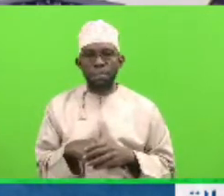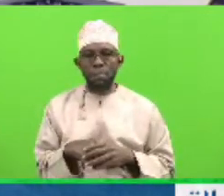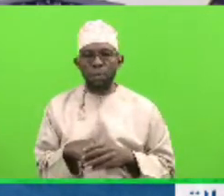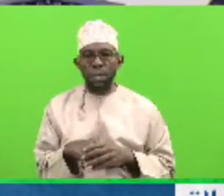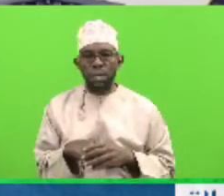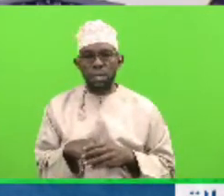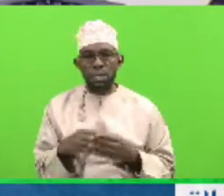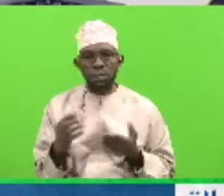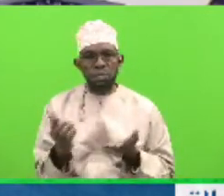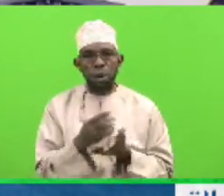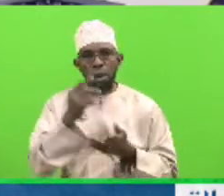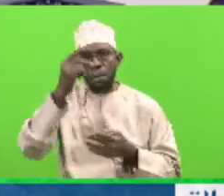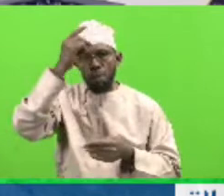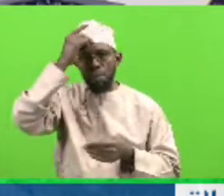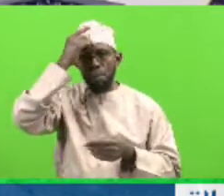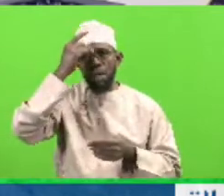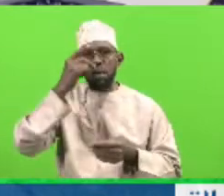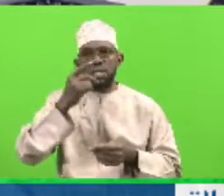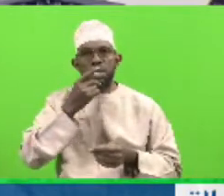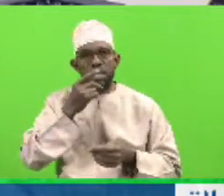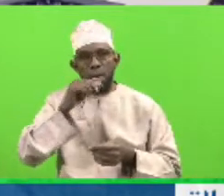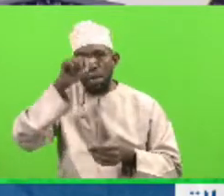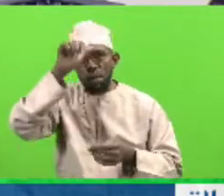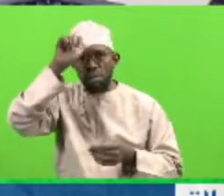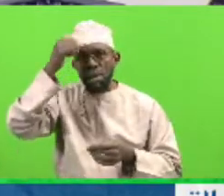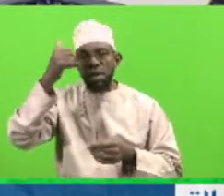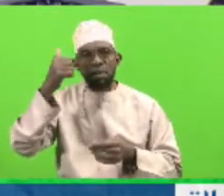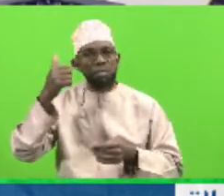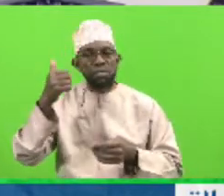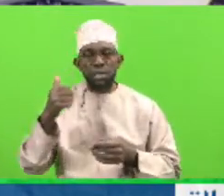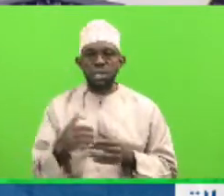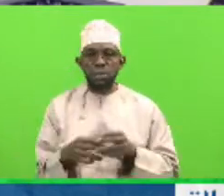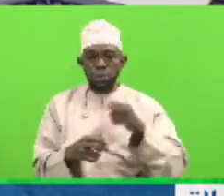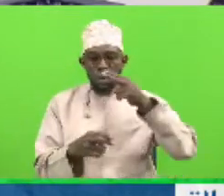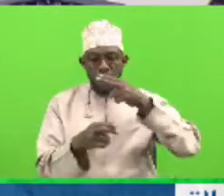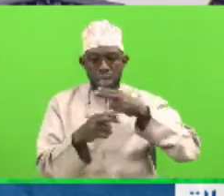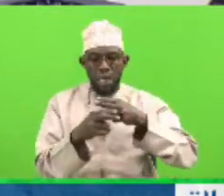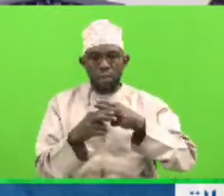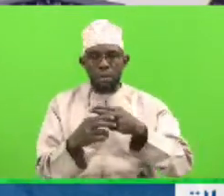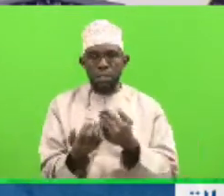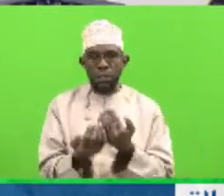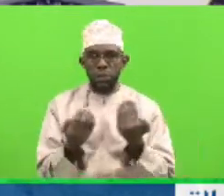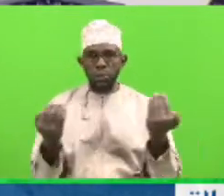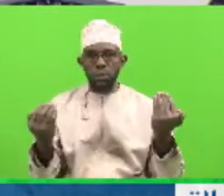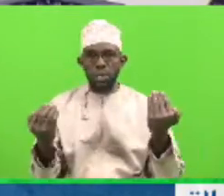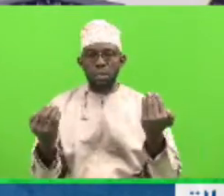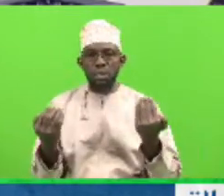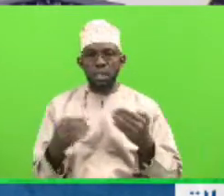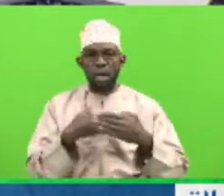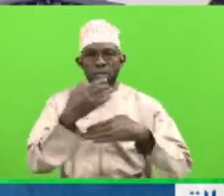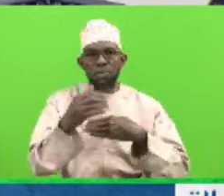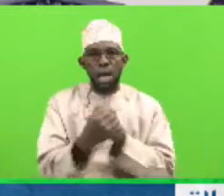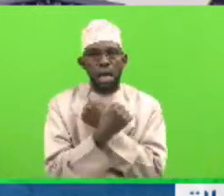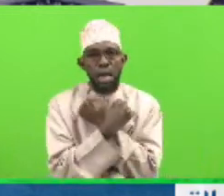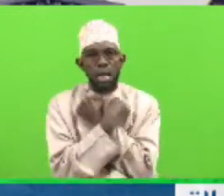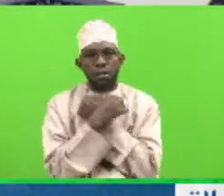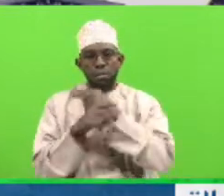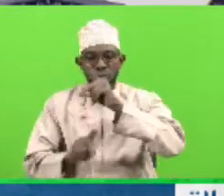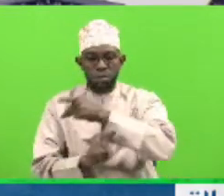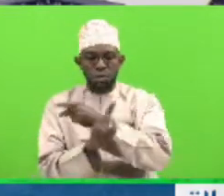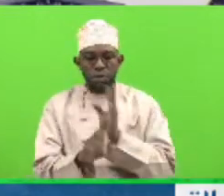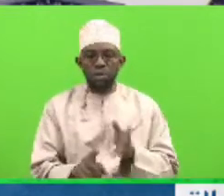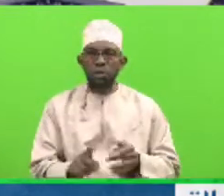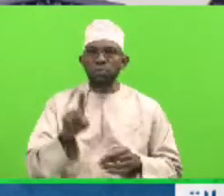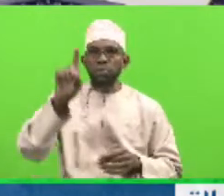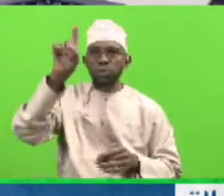that few parents are brave enough to name their children after this beloved prophet of Allah